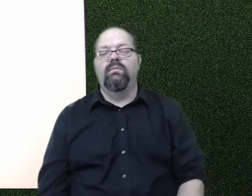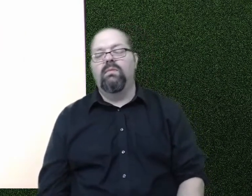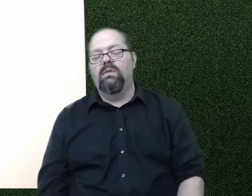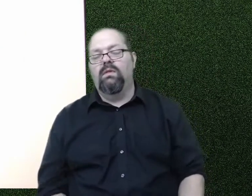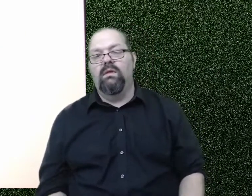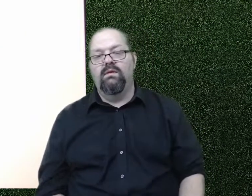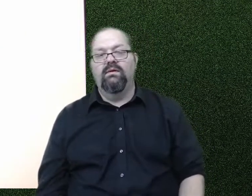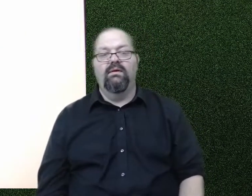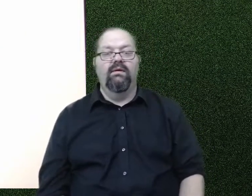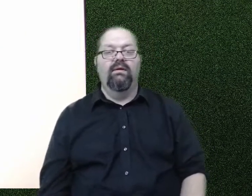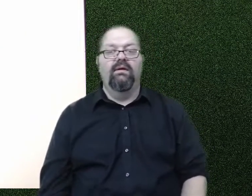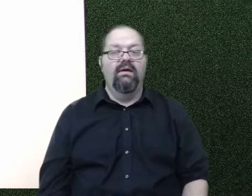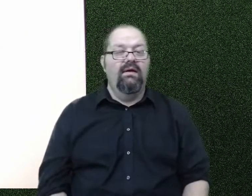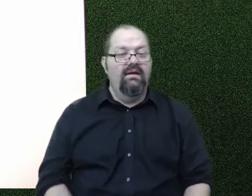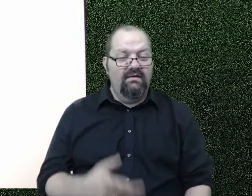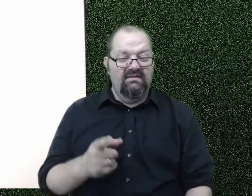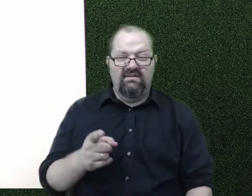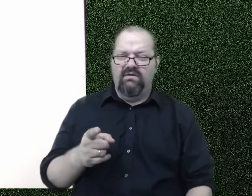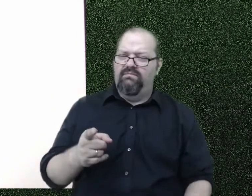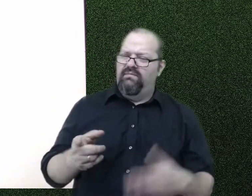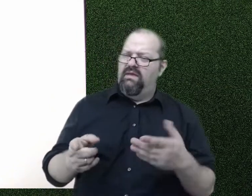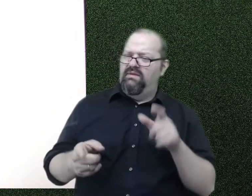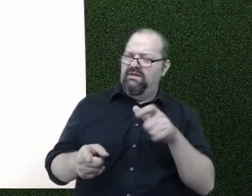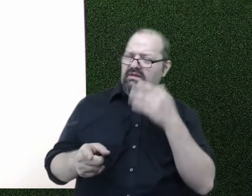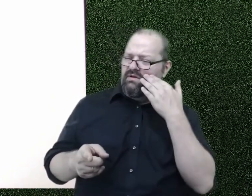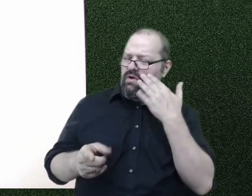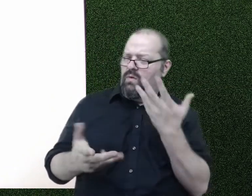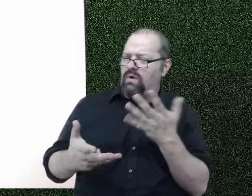You might want to know what that midpoint is.